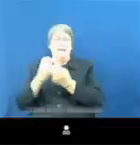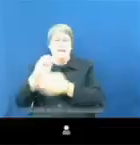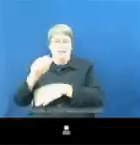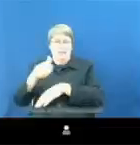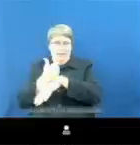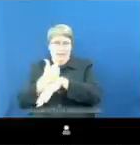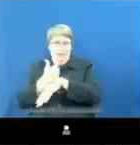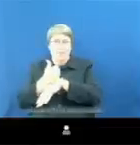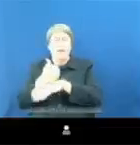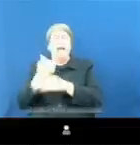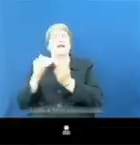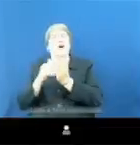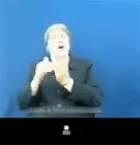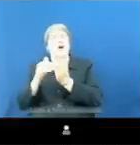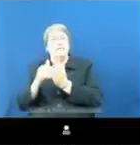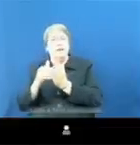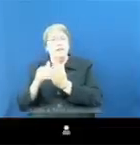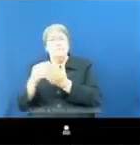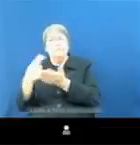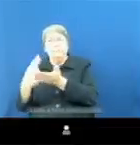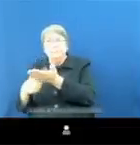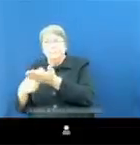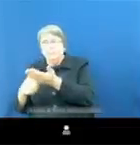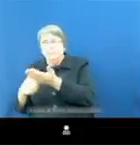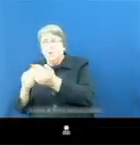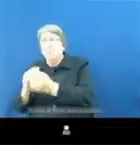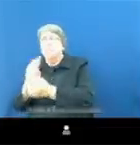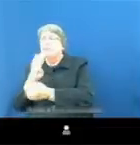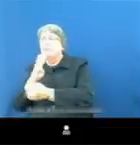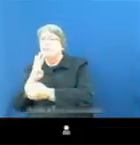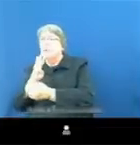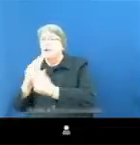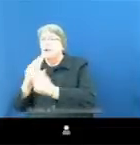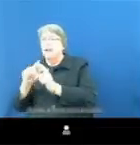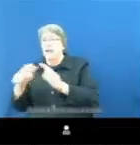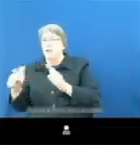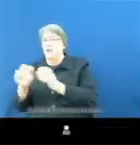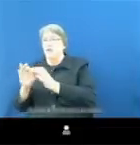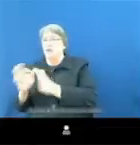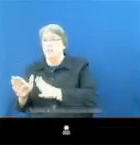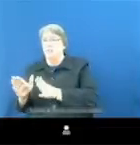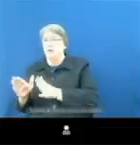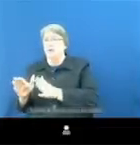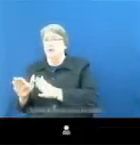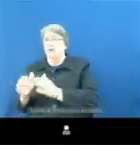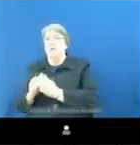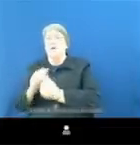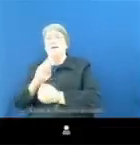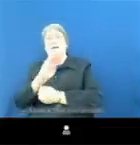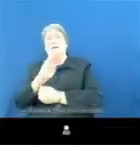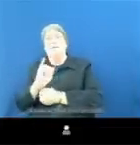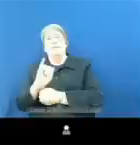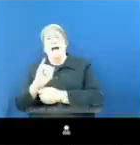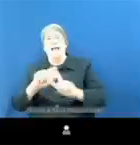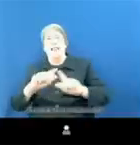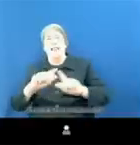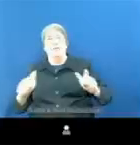often in consultation with spoken language interpreters, with bilingual attorneys, with